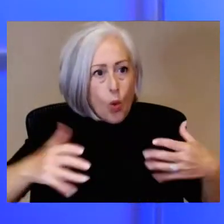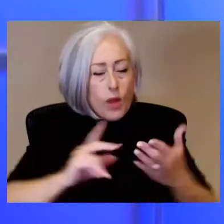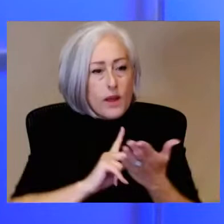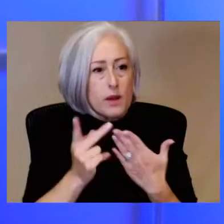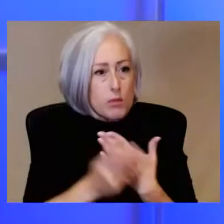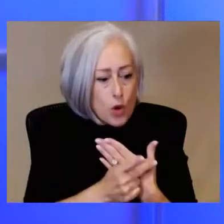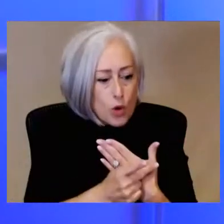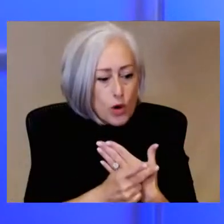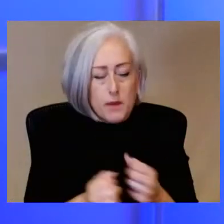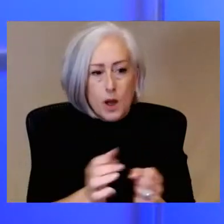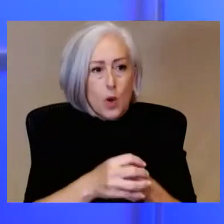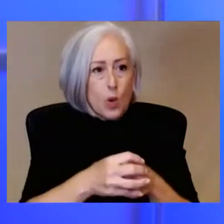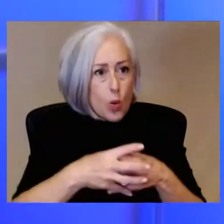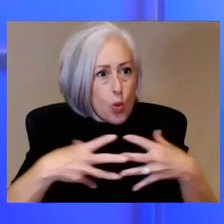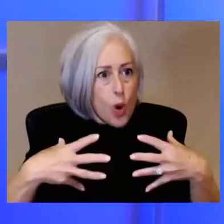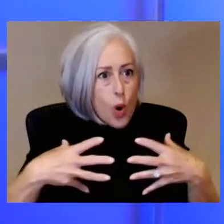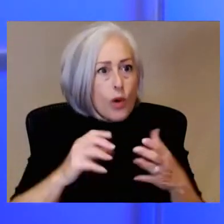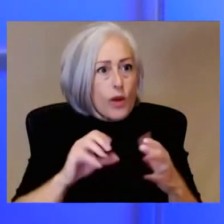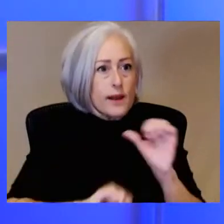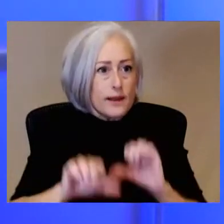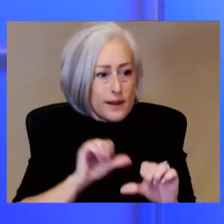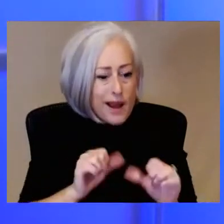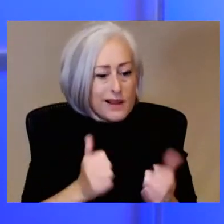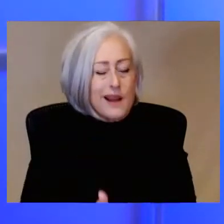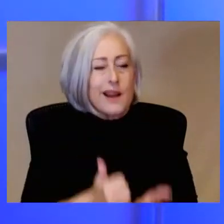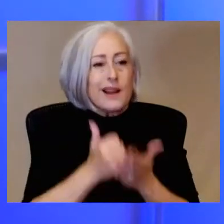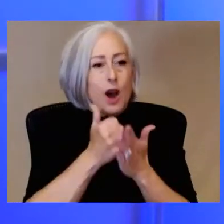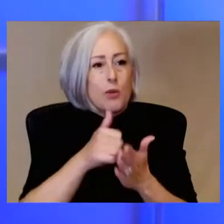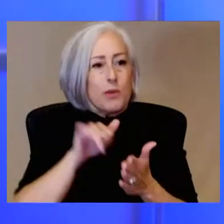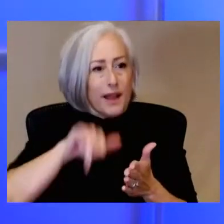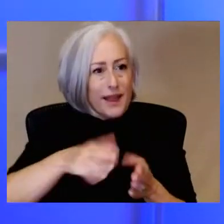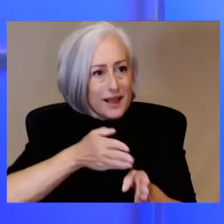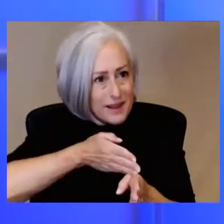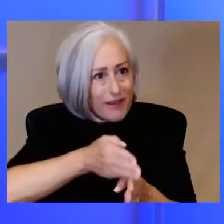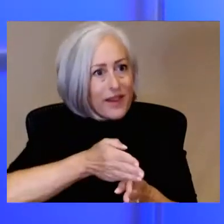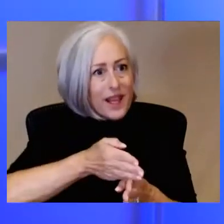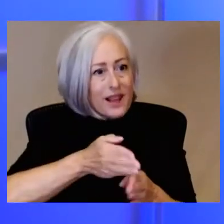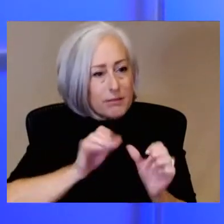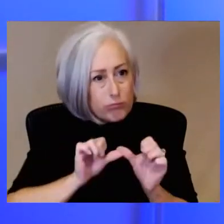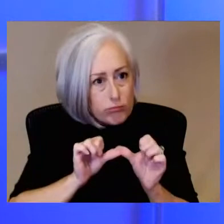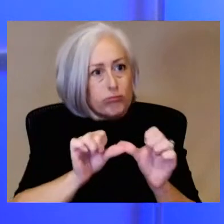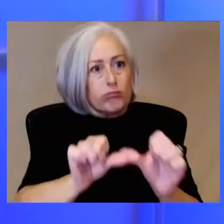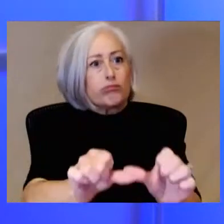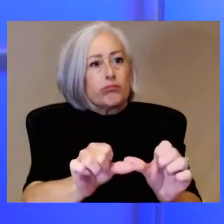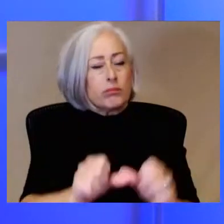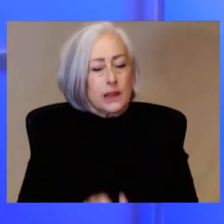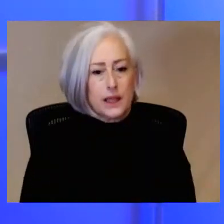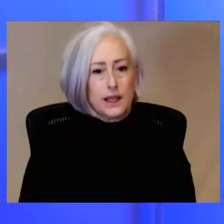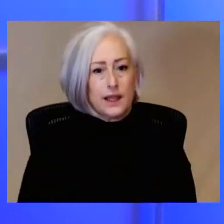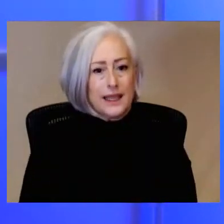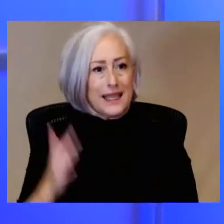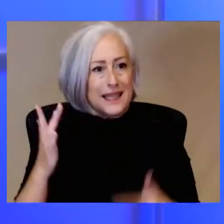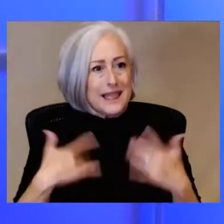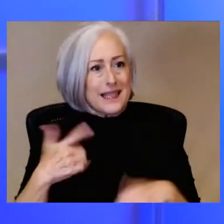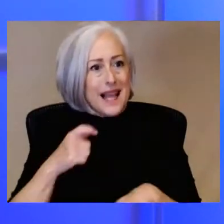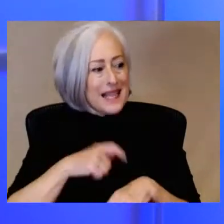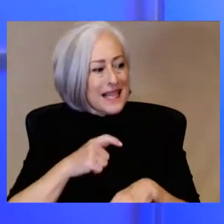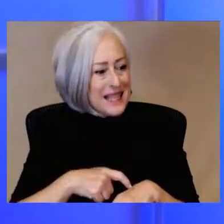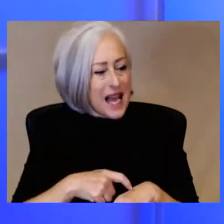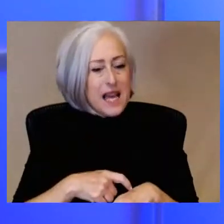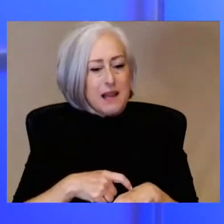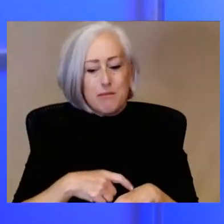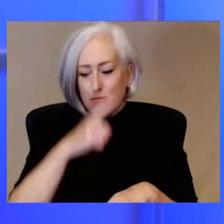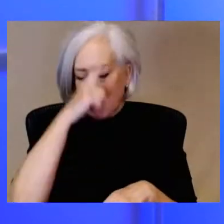science, and really moving the field forward. And it's an incredibly exciting time because of the way the field has changed really in the last decade